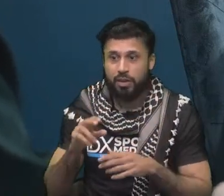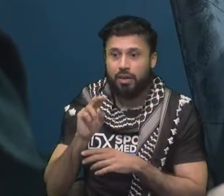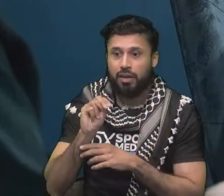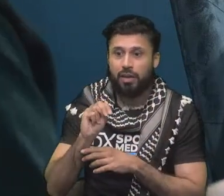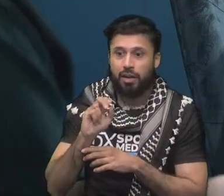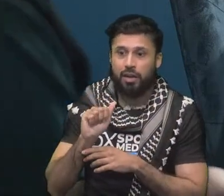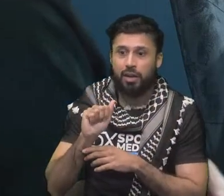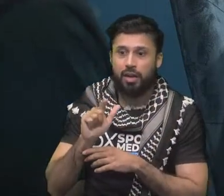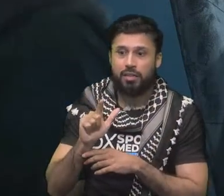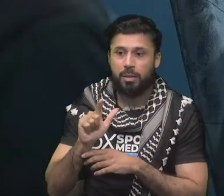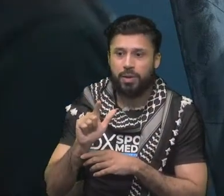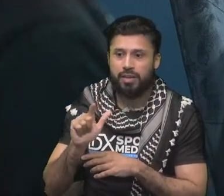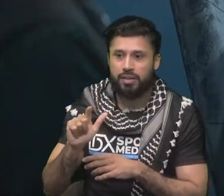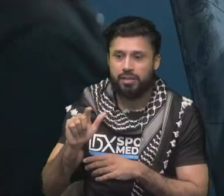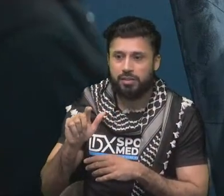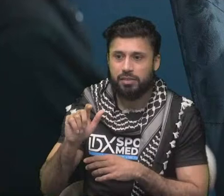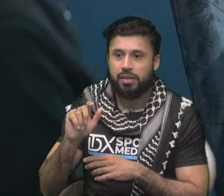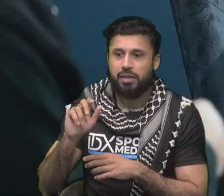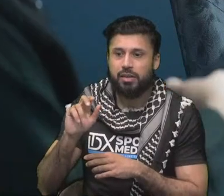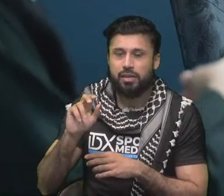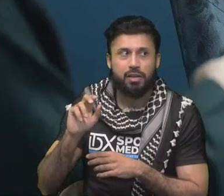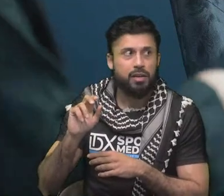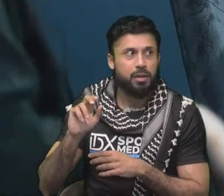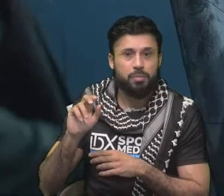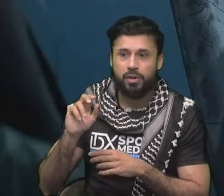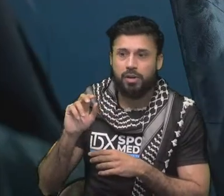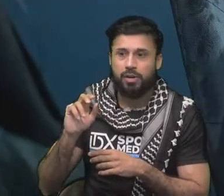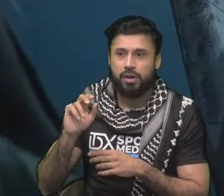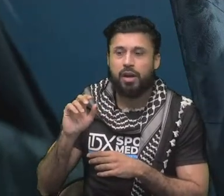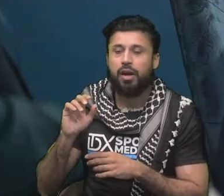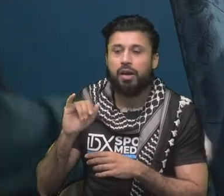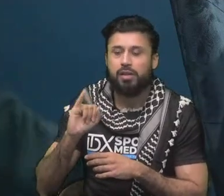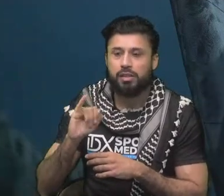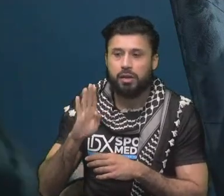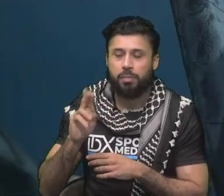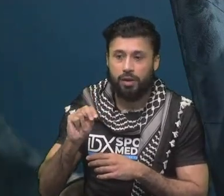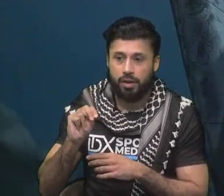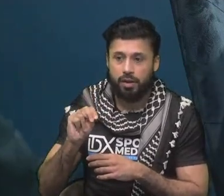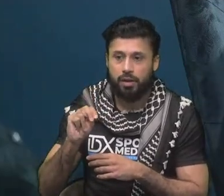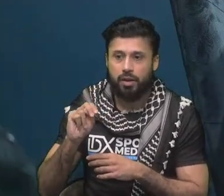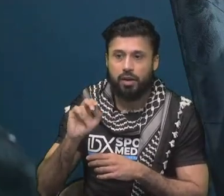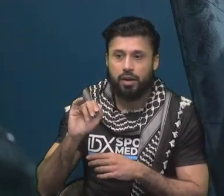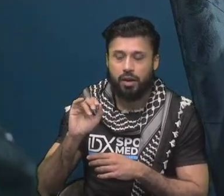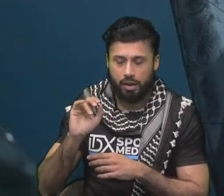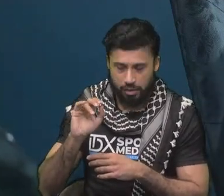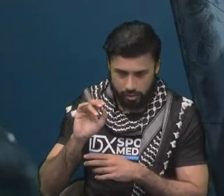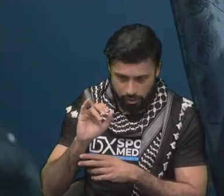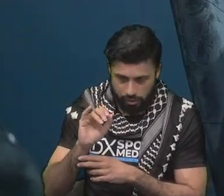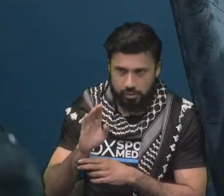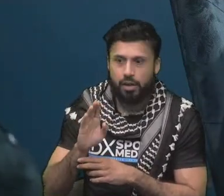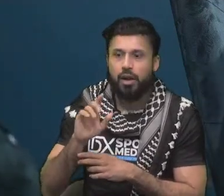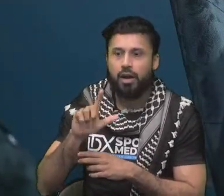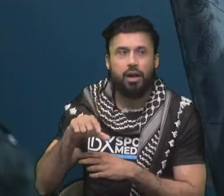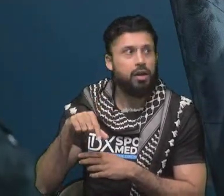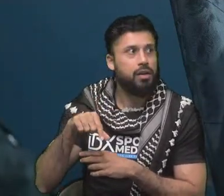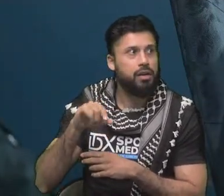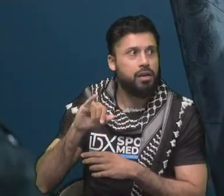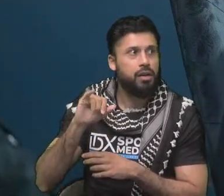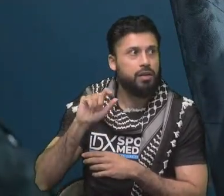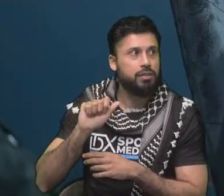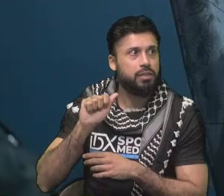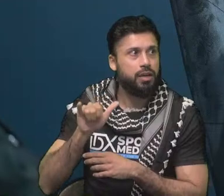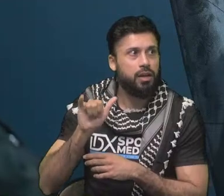the book, which is supposed to be about fiqh, about the establishment of fiqh and fuqaha and scholars of the sharia and so